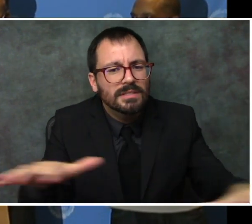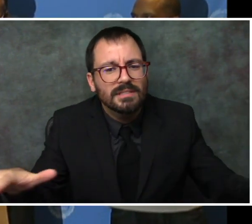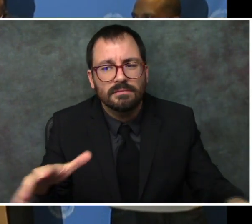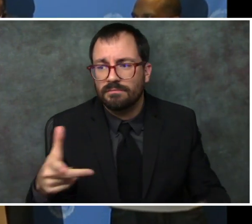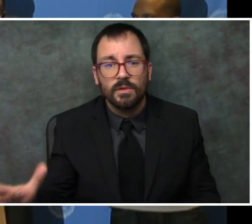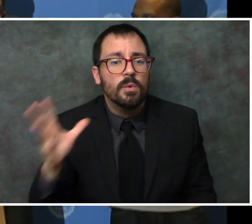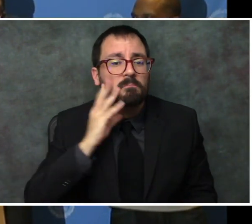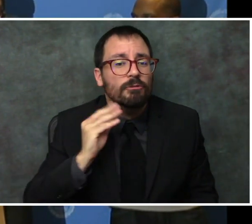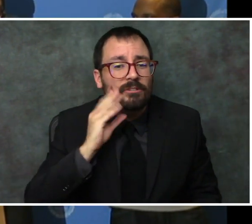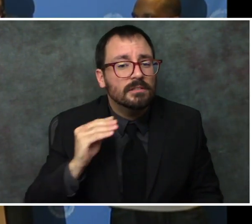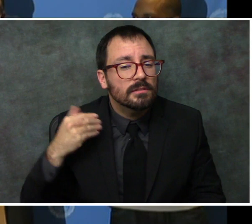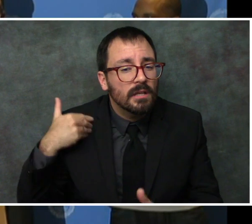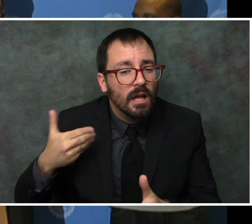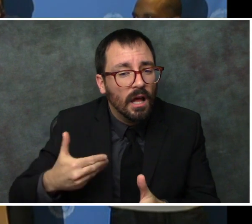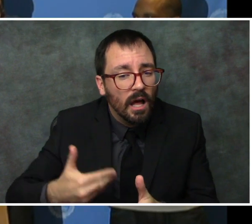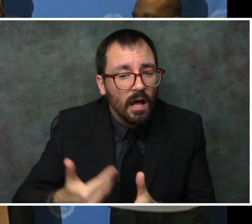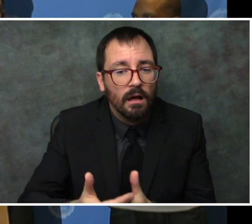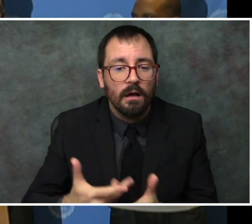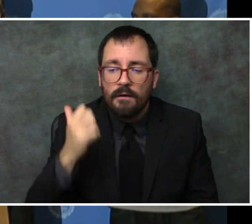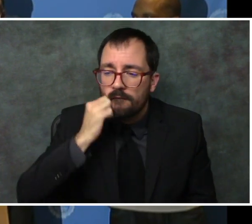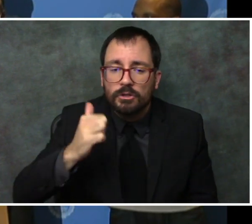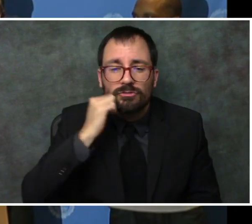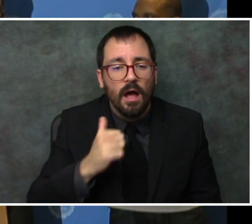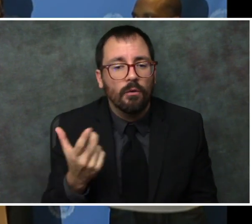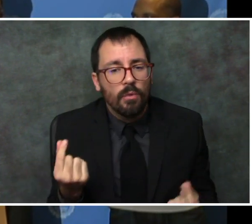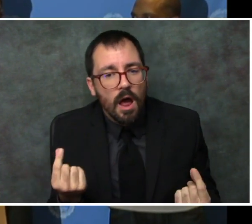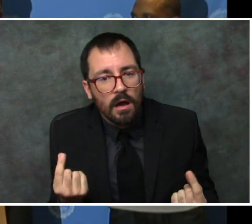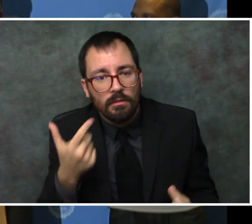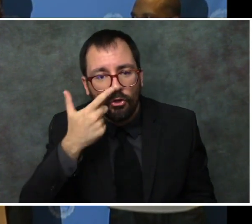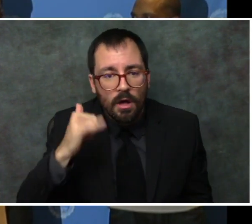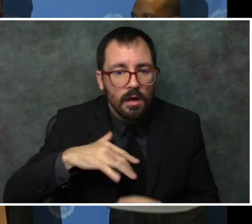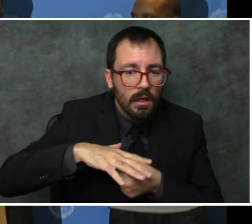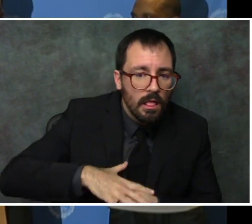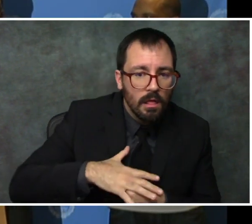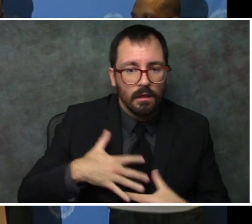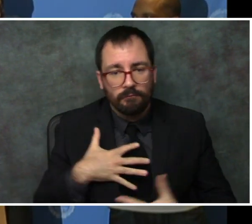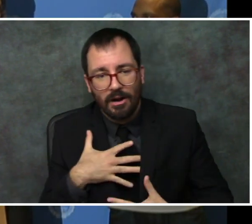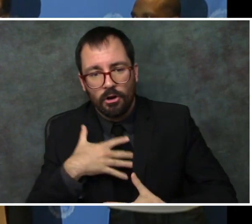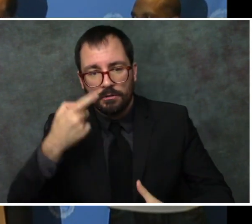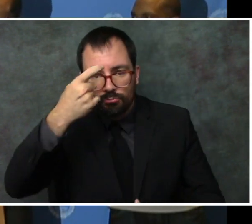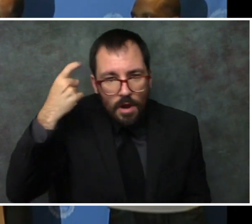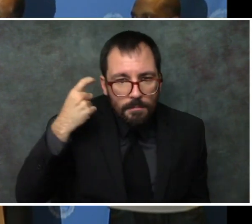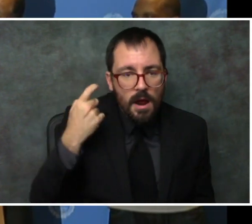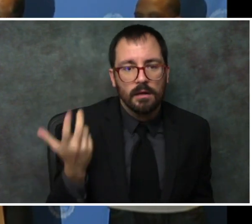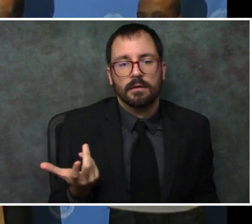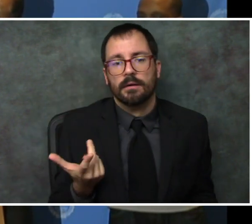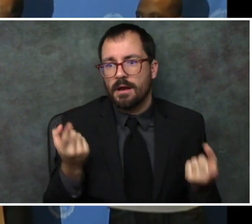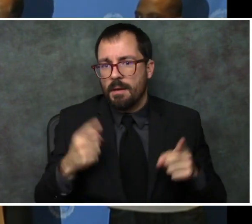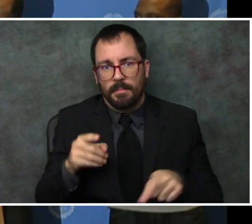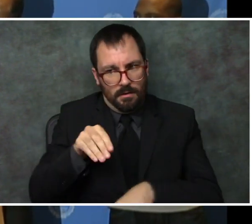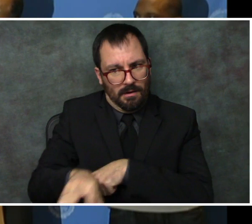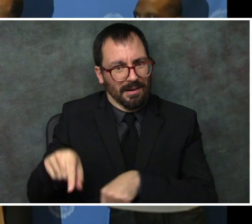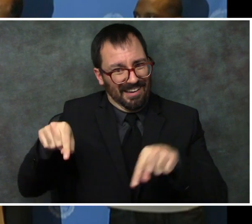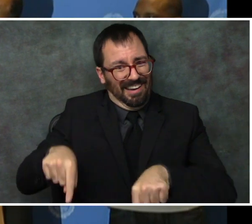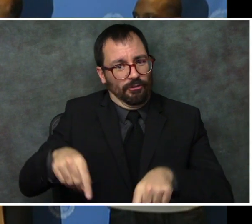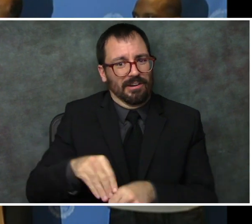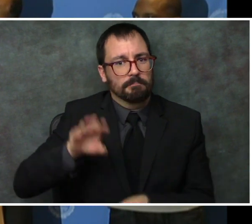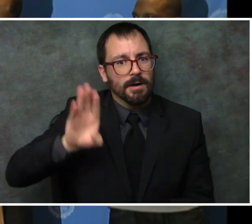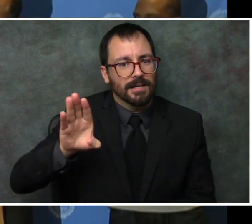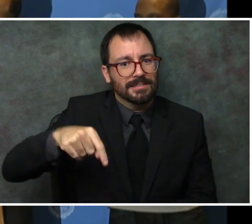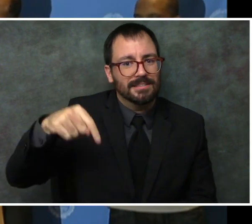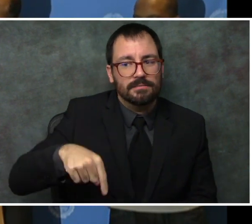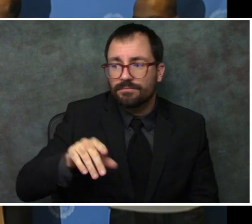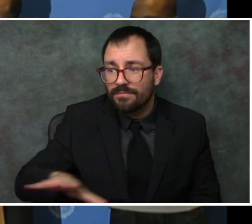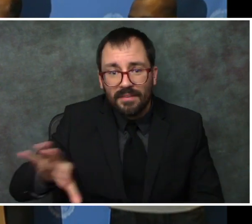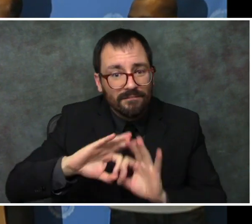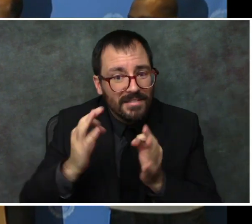also spoke about fears and stresses and traumas that affect them right here in Boston and their families. And as parents, as